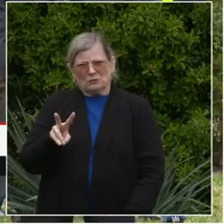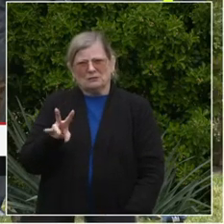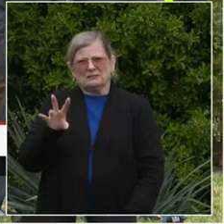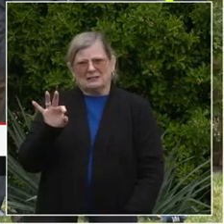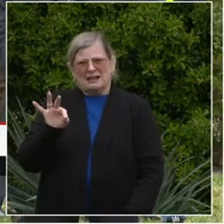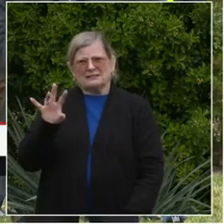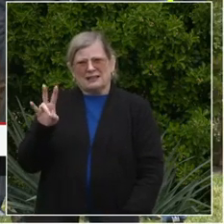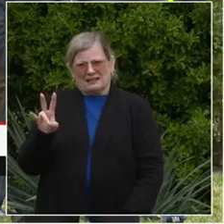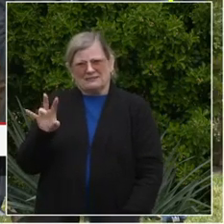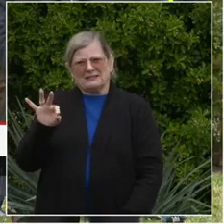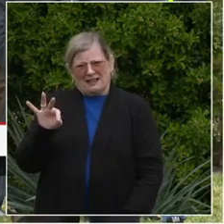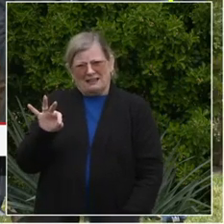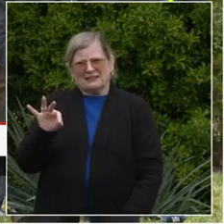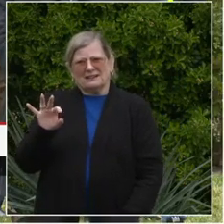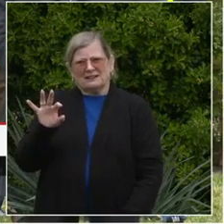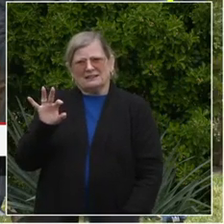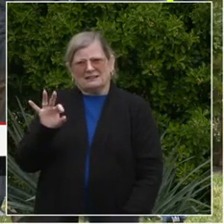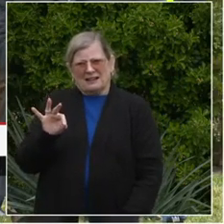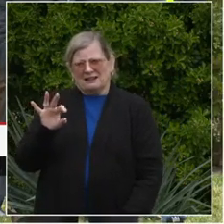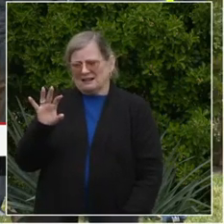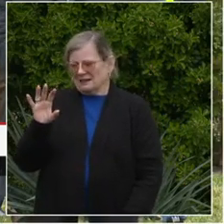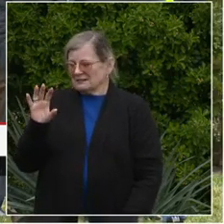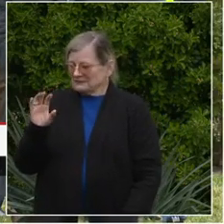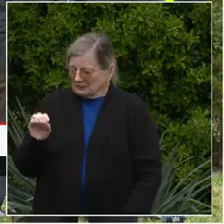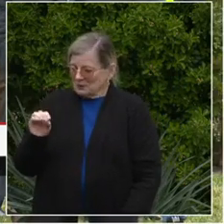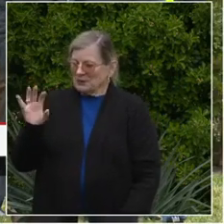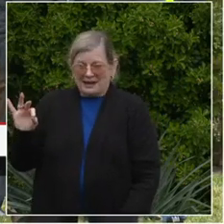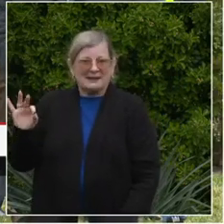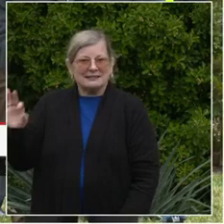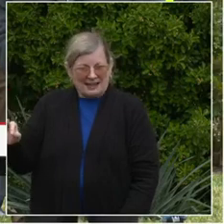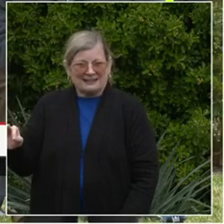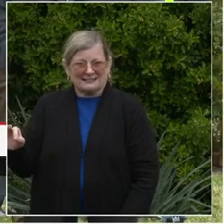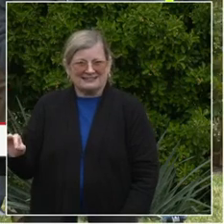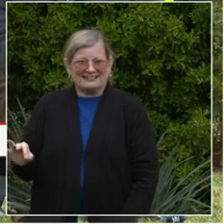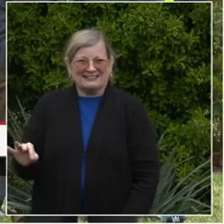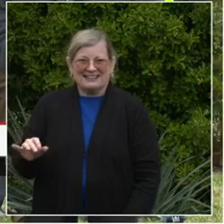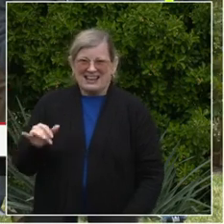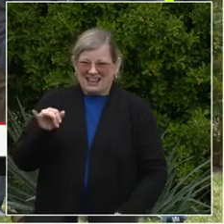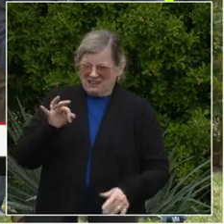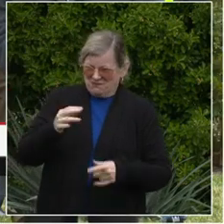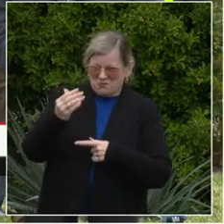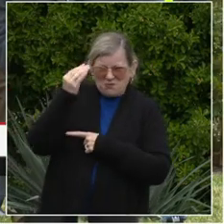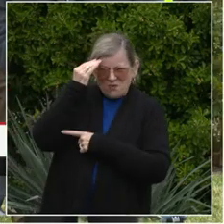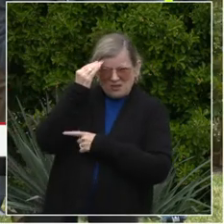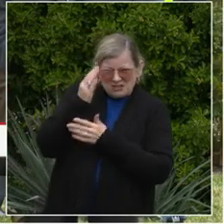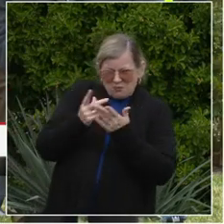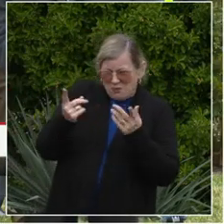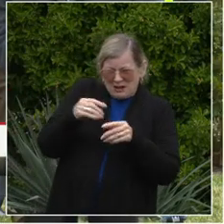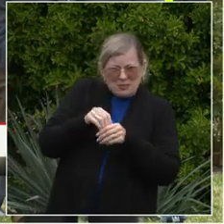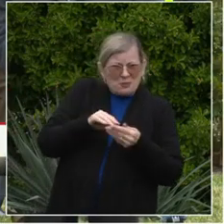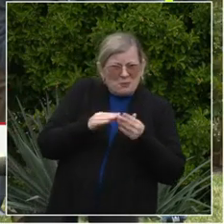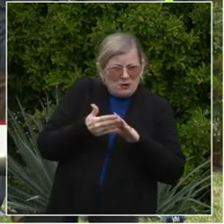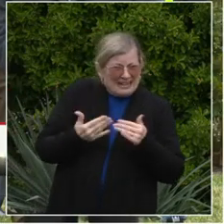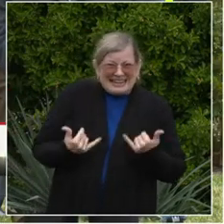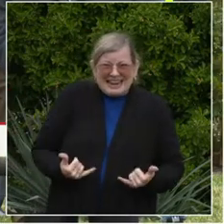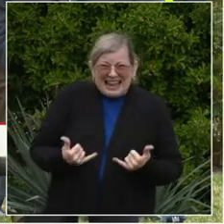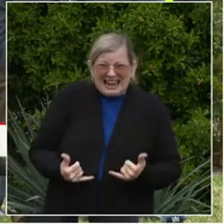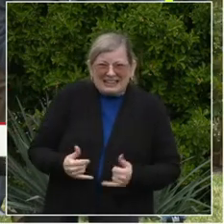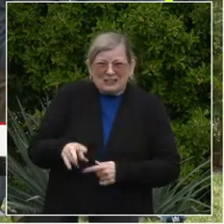202-727-9099. If you know of someone in your community right now carrying an illegal firearm,